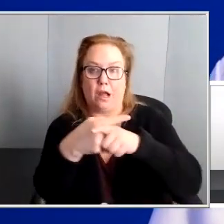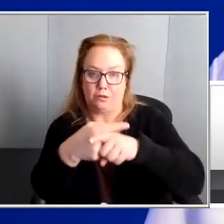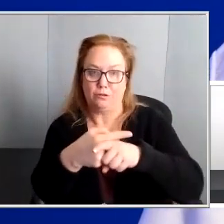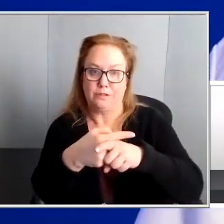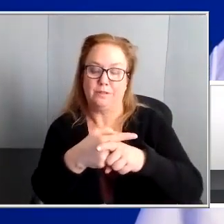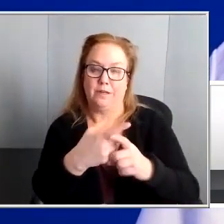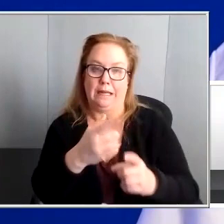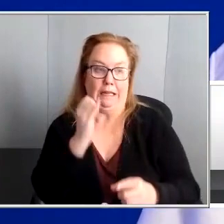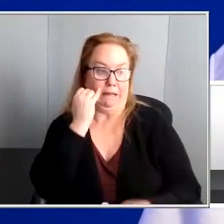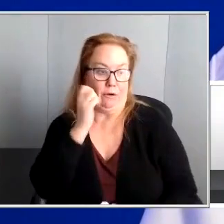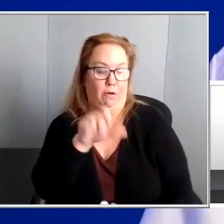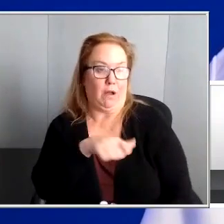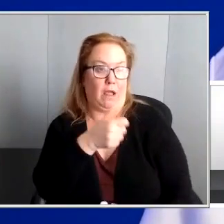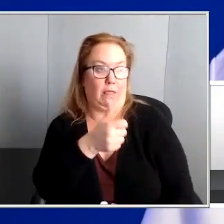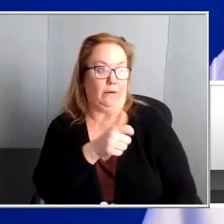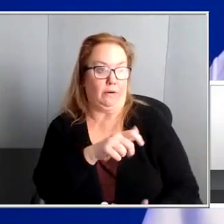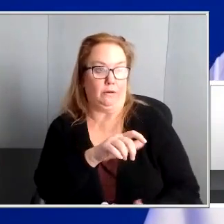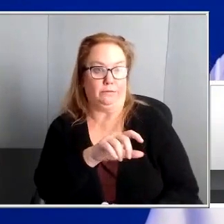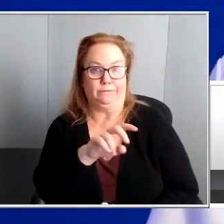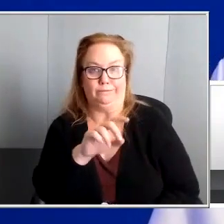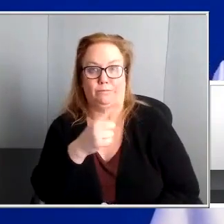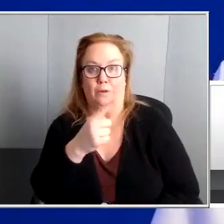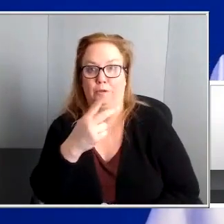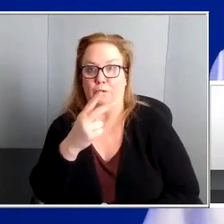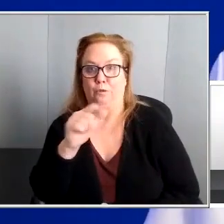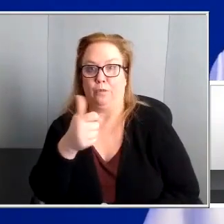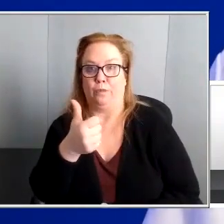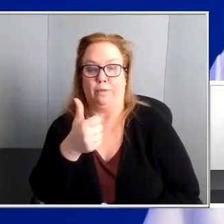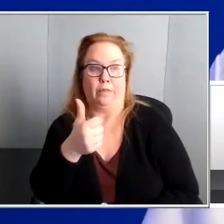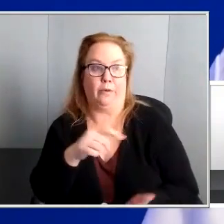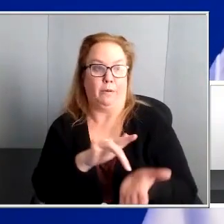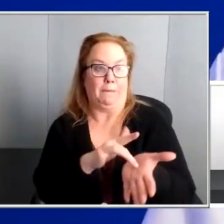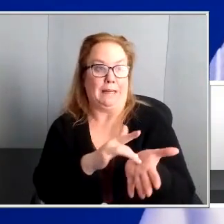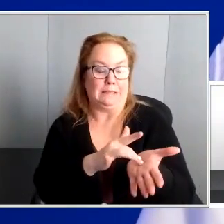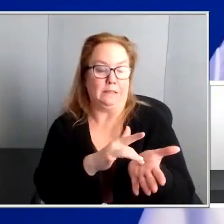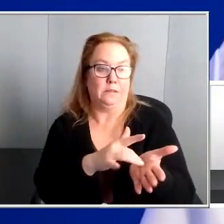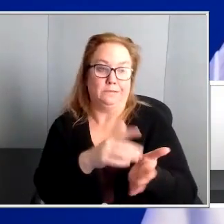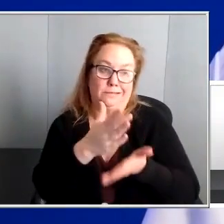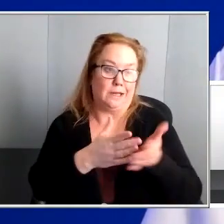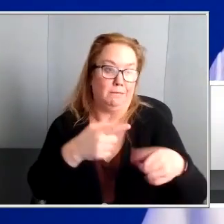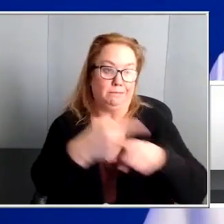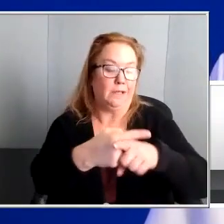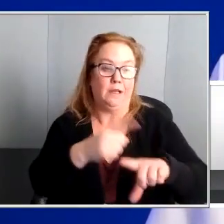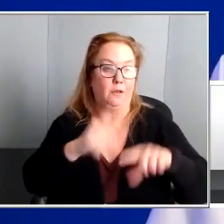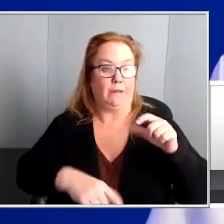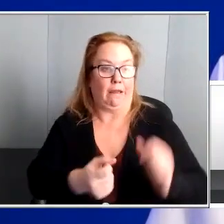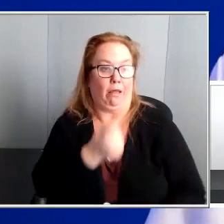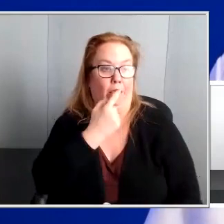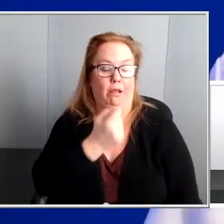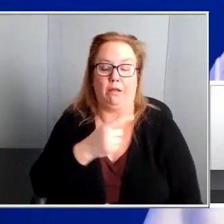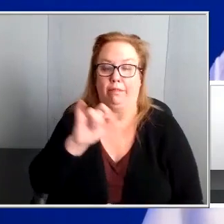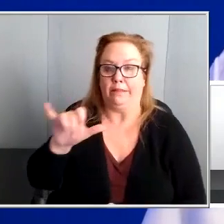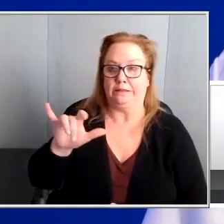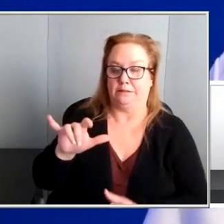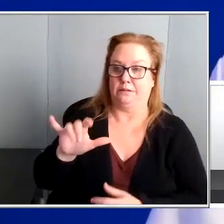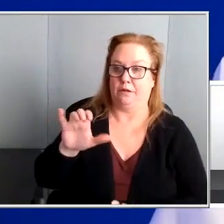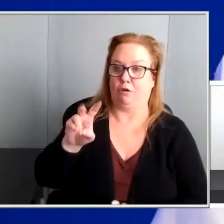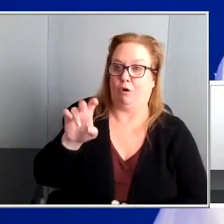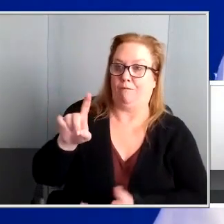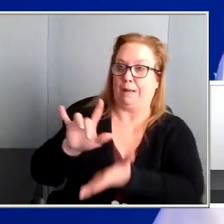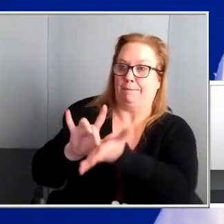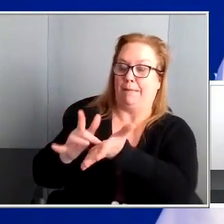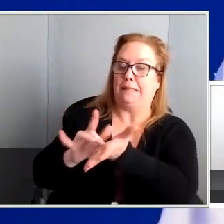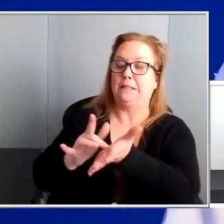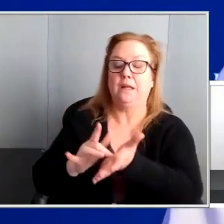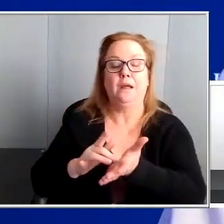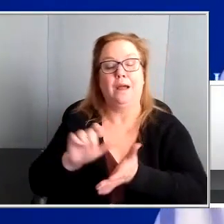you're on 1 or 2 certain drugs, you cannot take it. So that is one thing. The other thing that we've seen, unfortunately, is